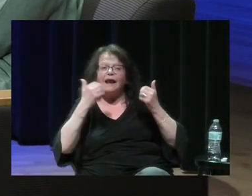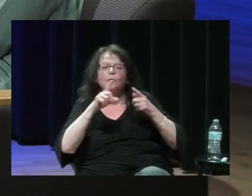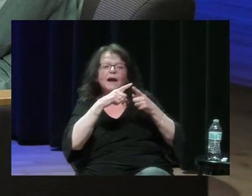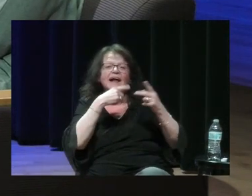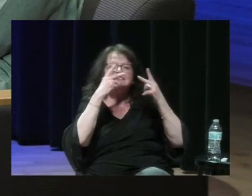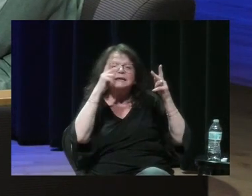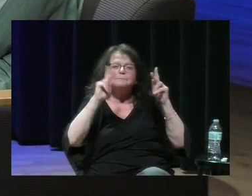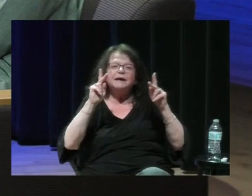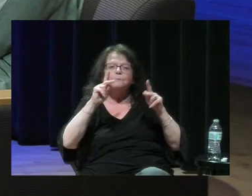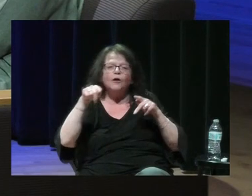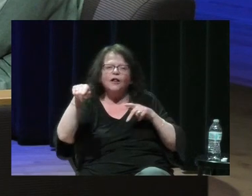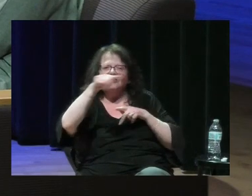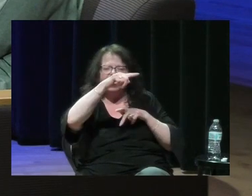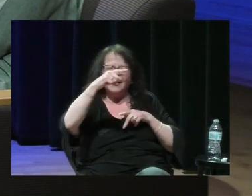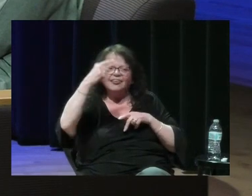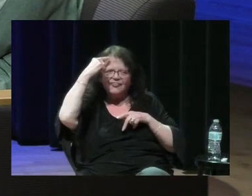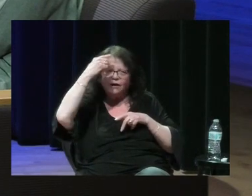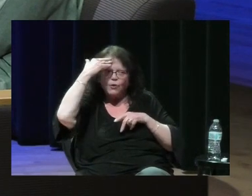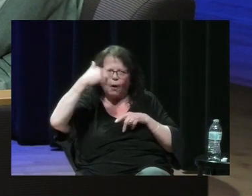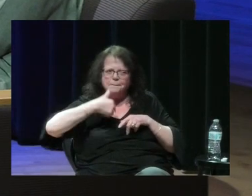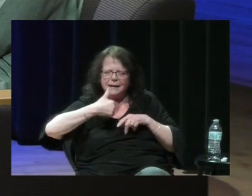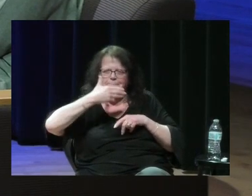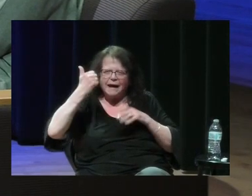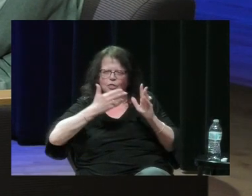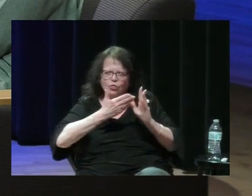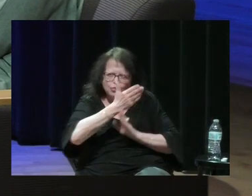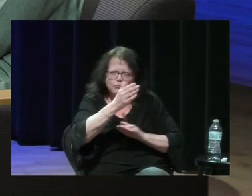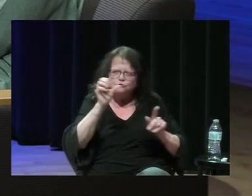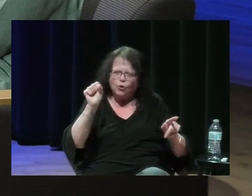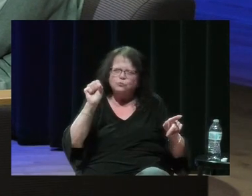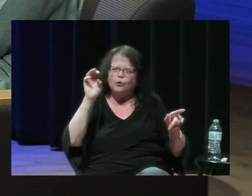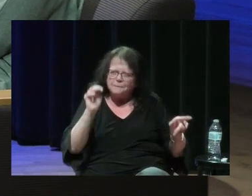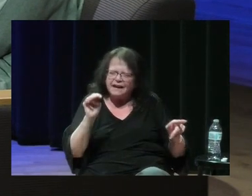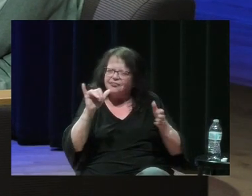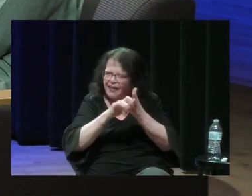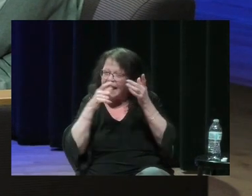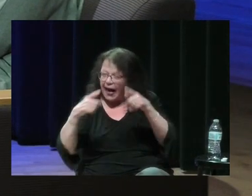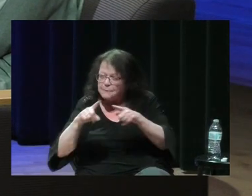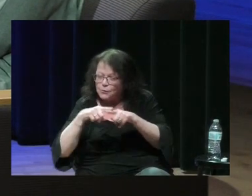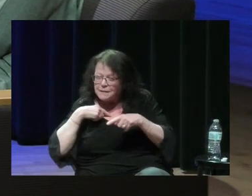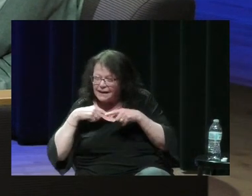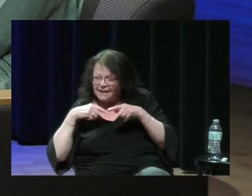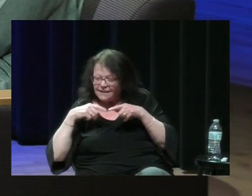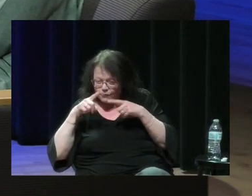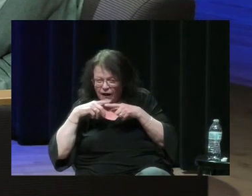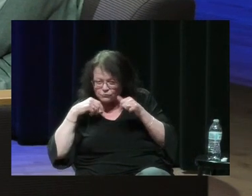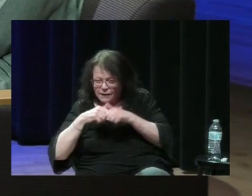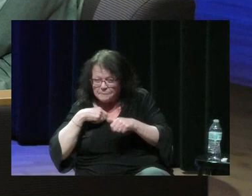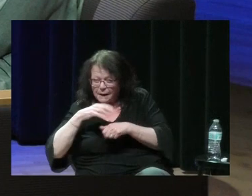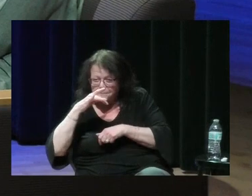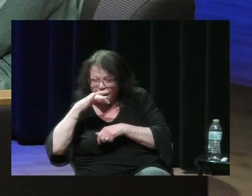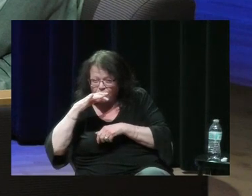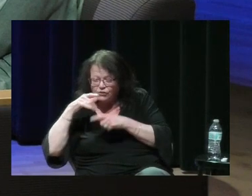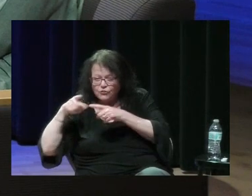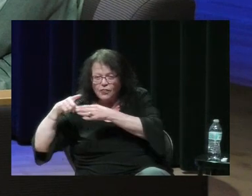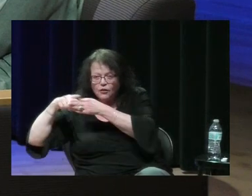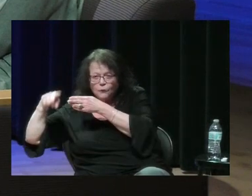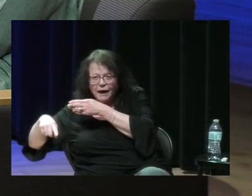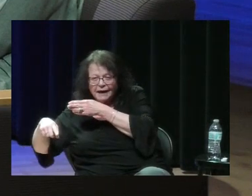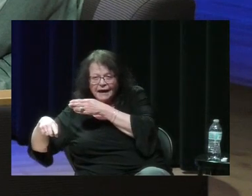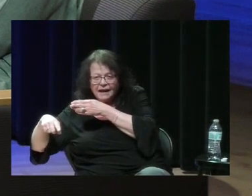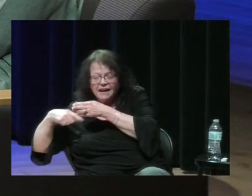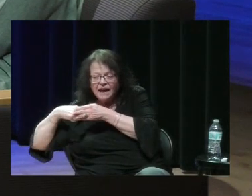media, it reinforces that decision. That happened to me this weekend while I was with my mom in the hospital. Here come some folks that I never